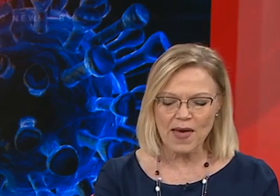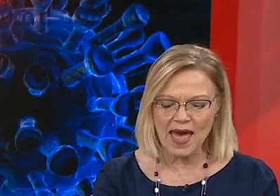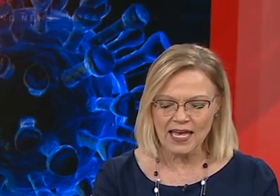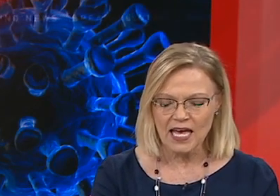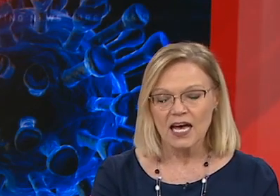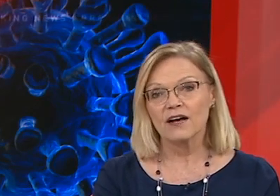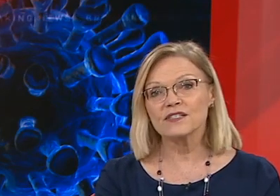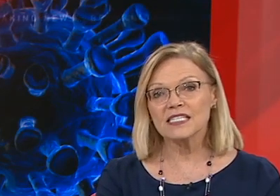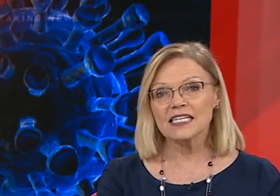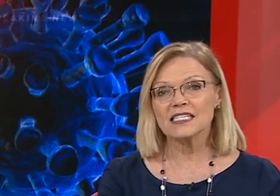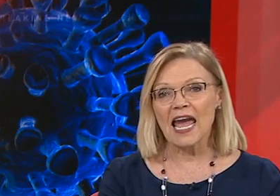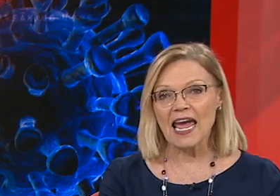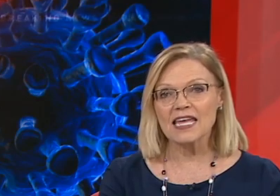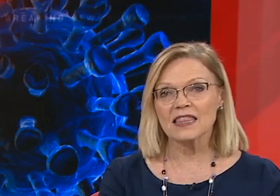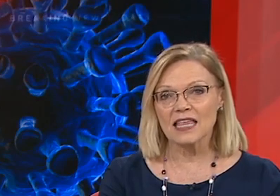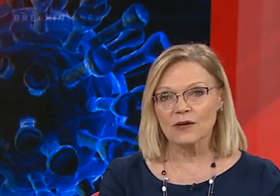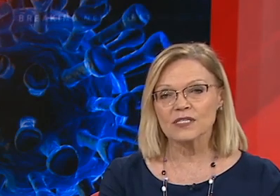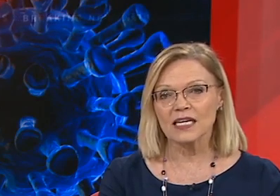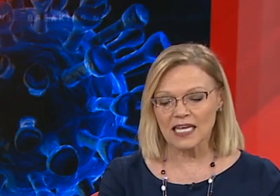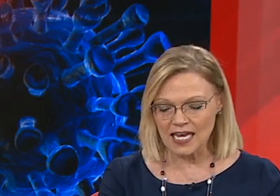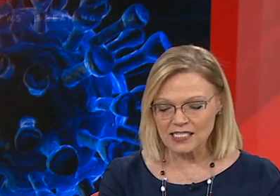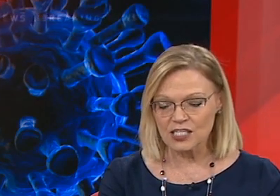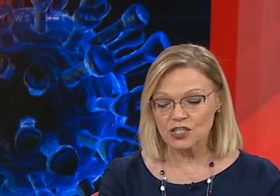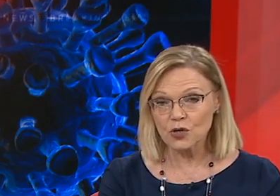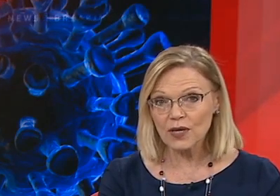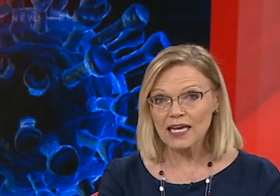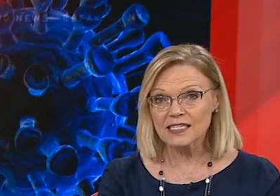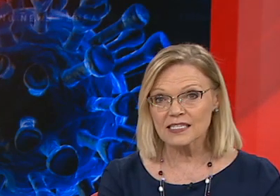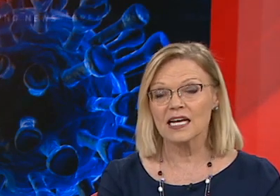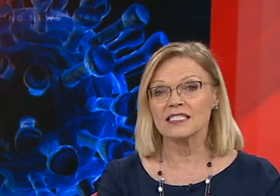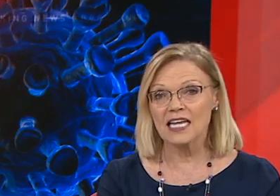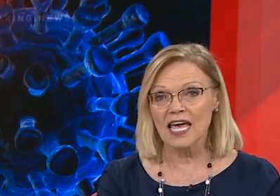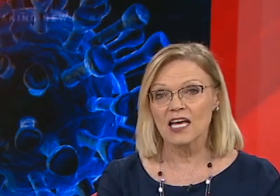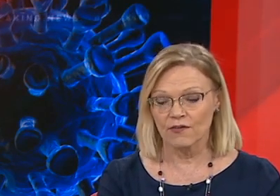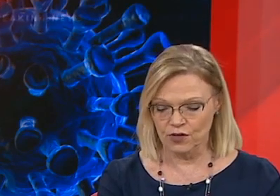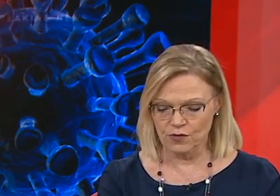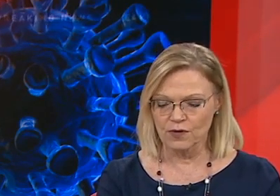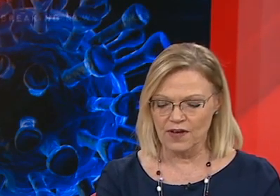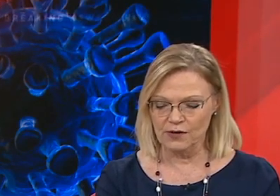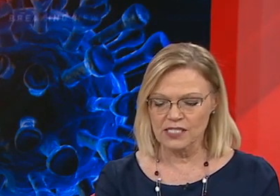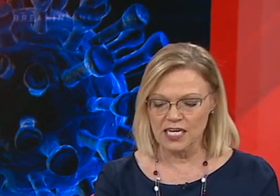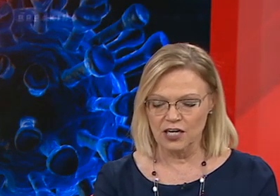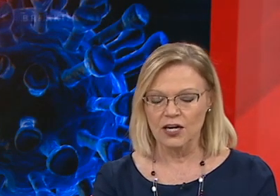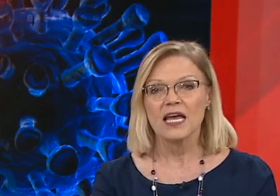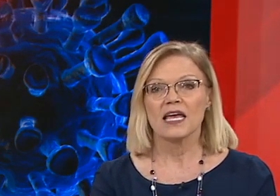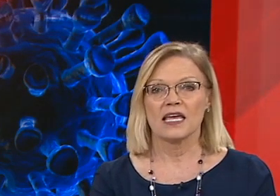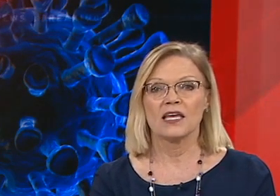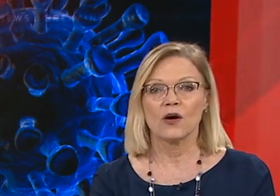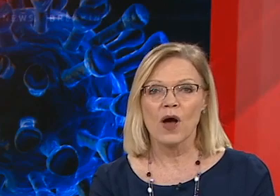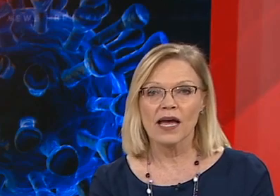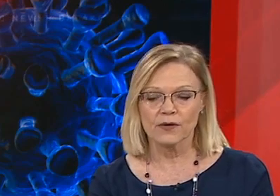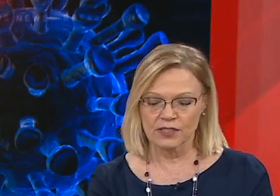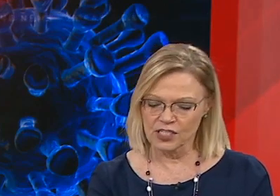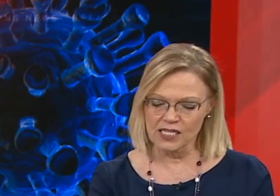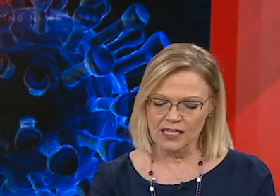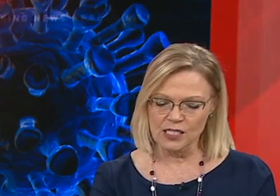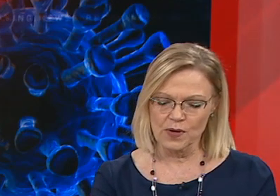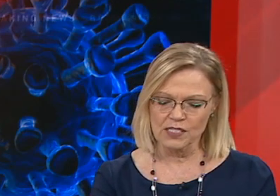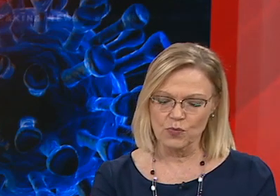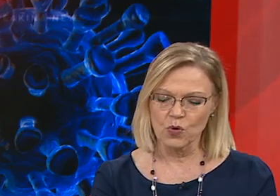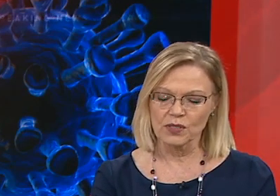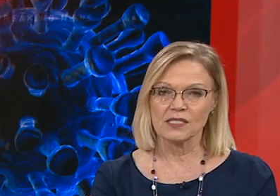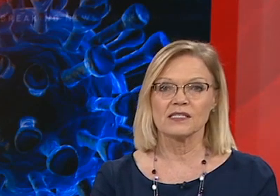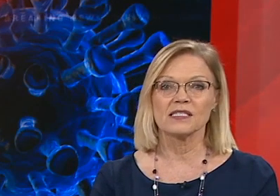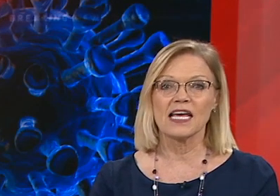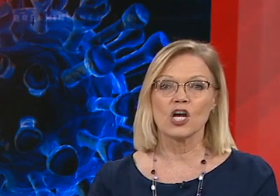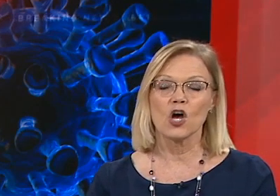early May of 6,000 to 8,000 cases, new cases a day of coronavirus here in Ohio. And she said that's why